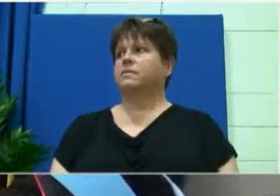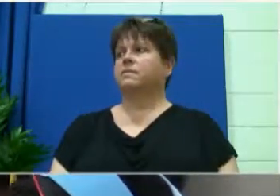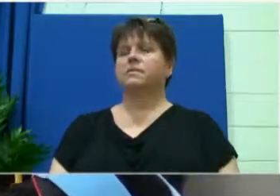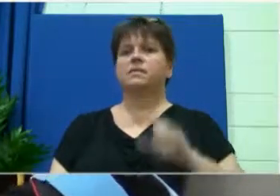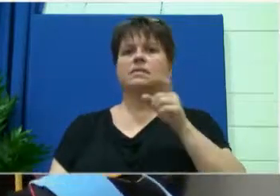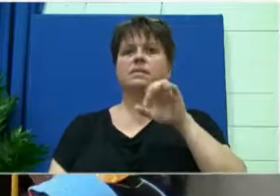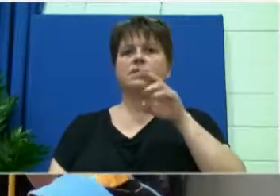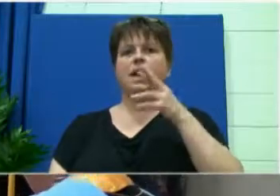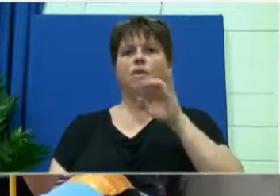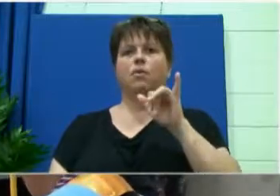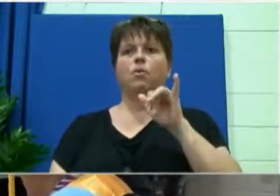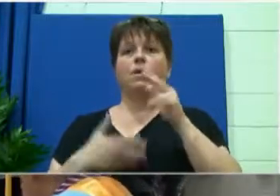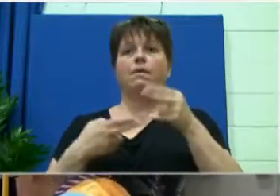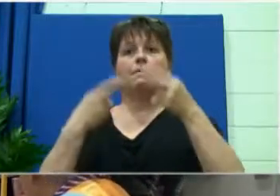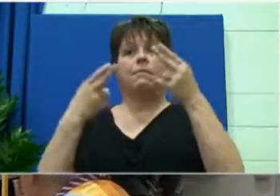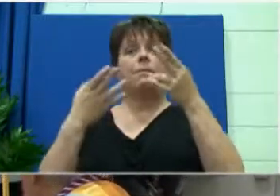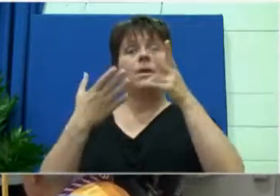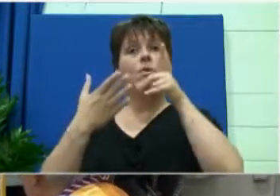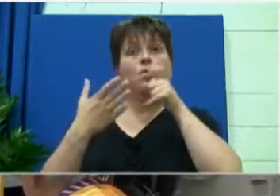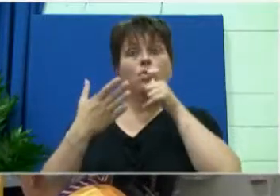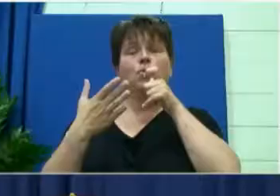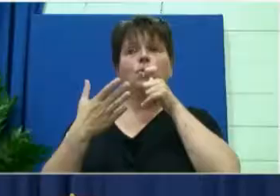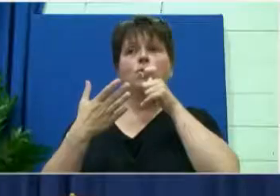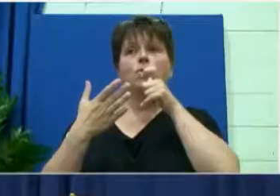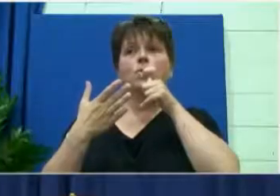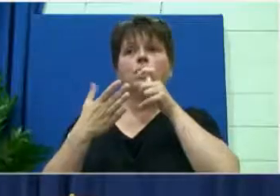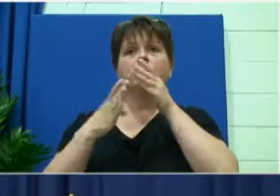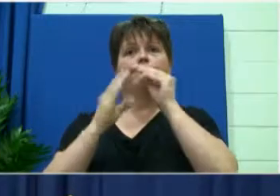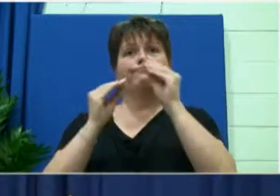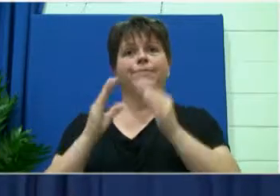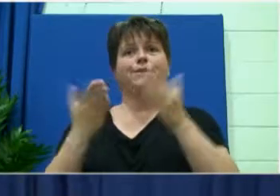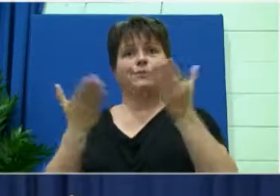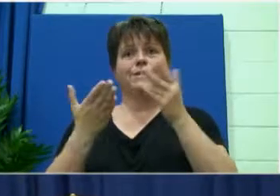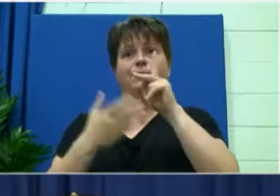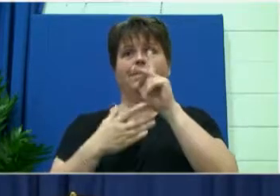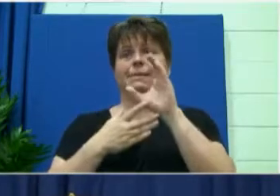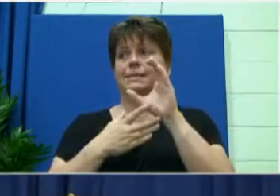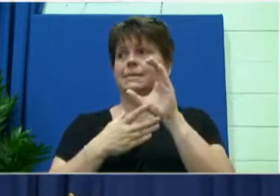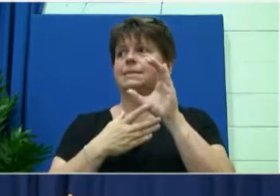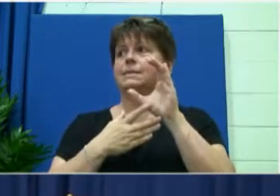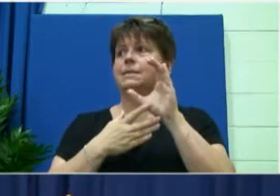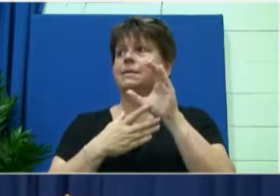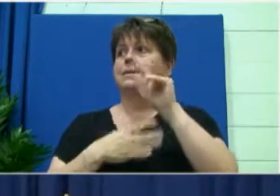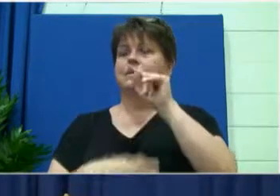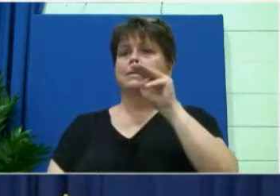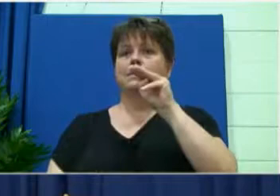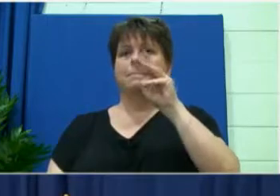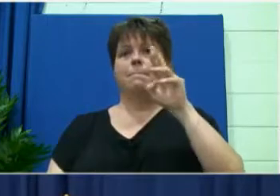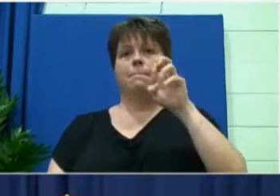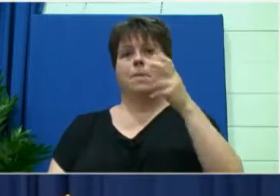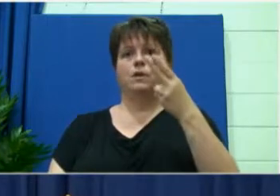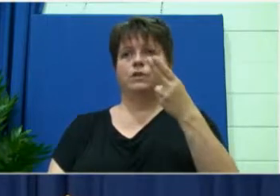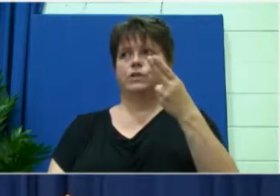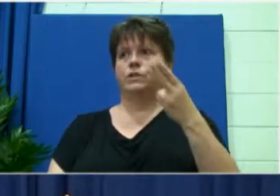Zachary was nominated for this award by one of his professors here at KC, Tim March.